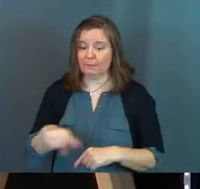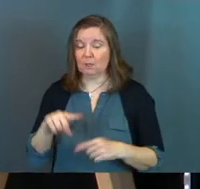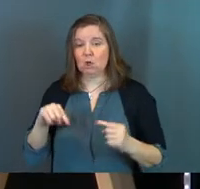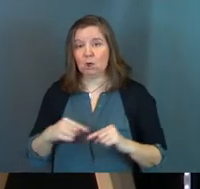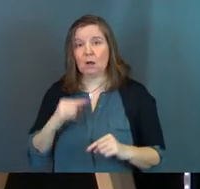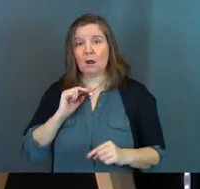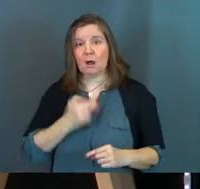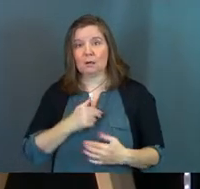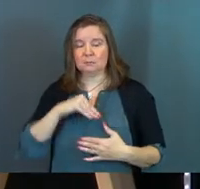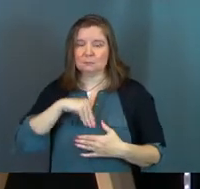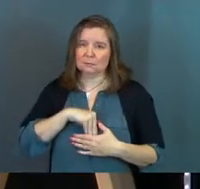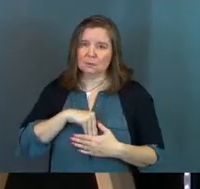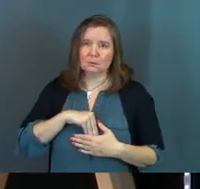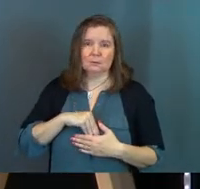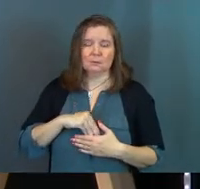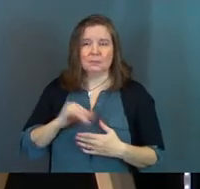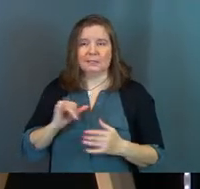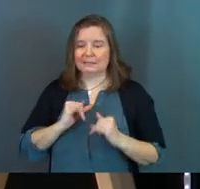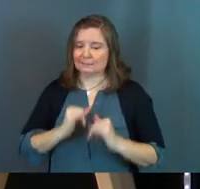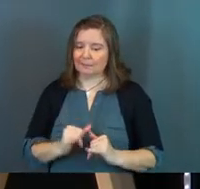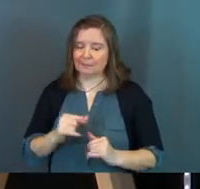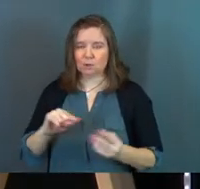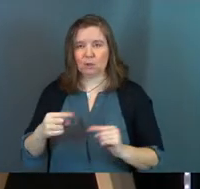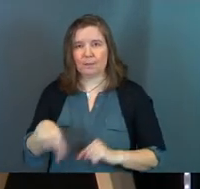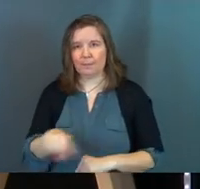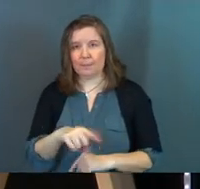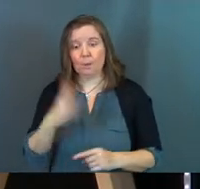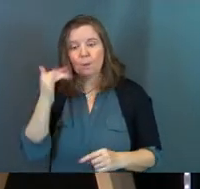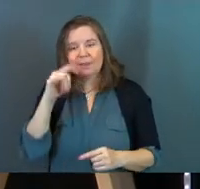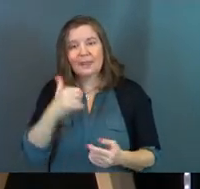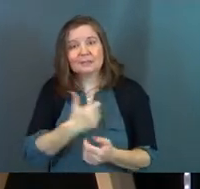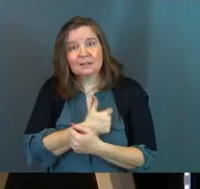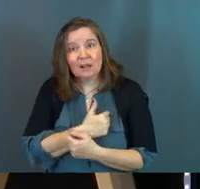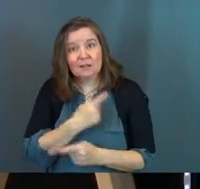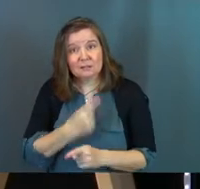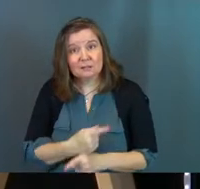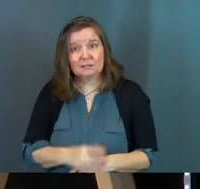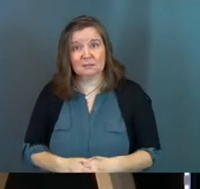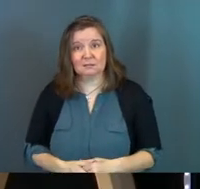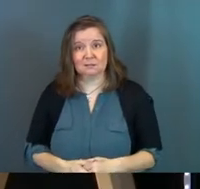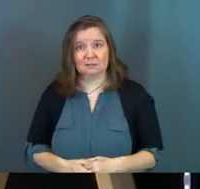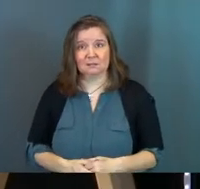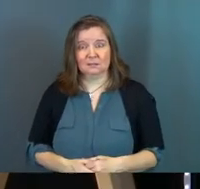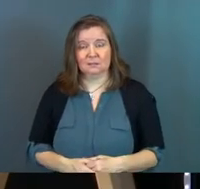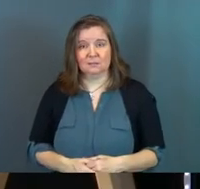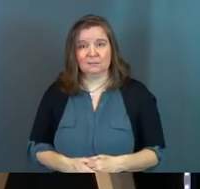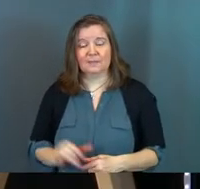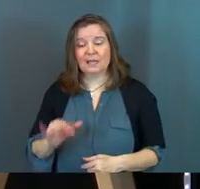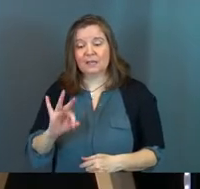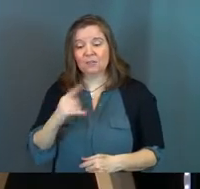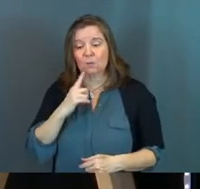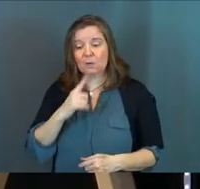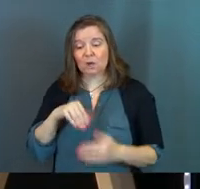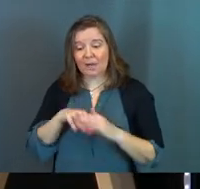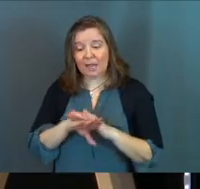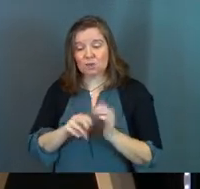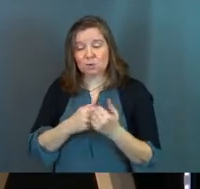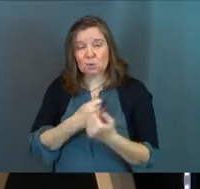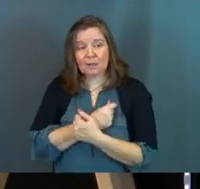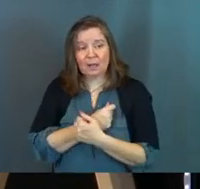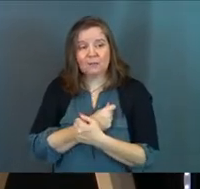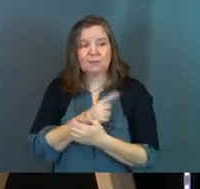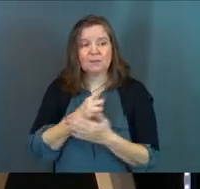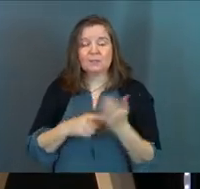It should hurt us just as much as it hurts them. Because that's love, is it not? Like, if we're going to enter into